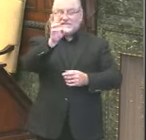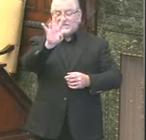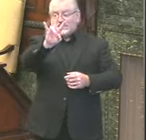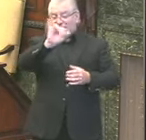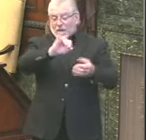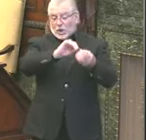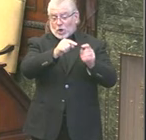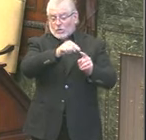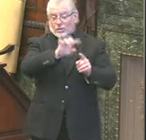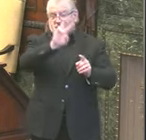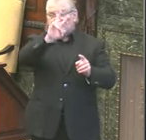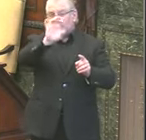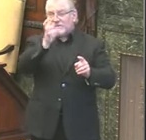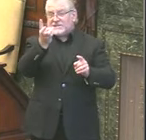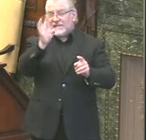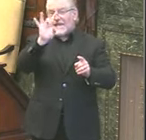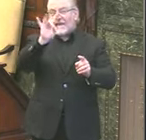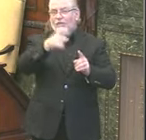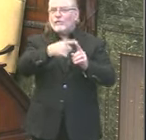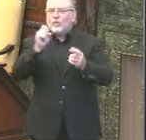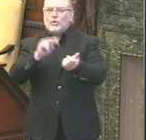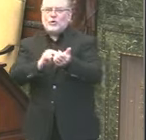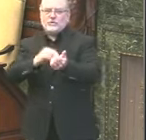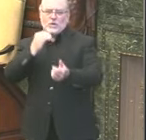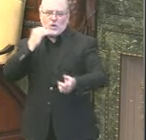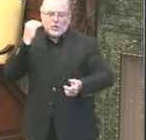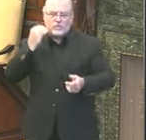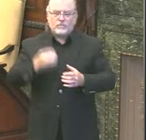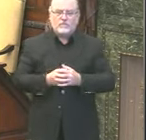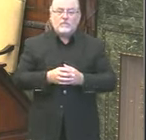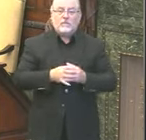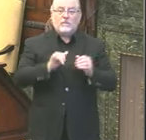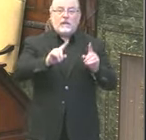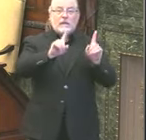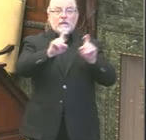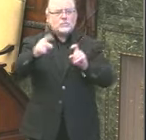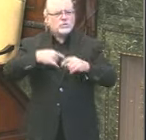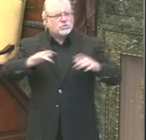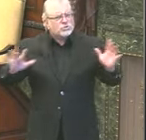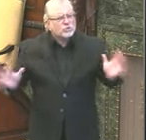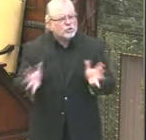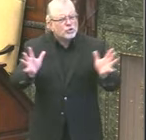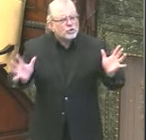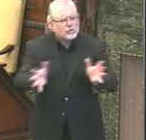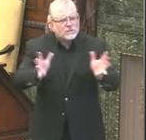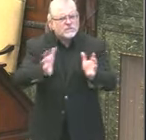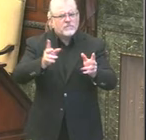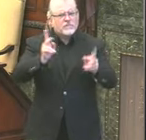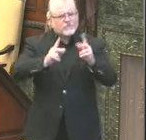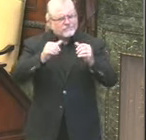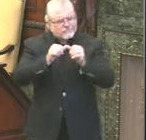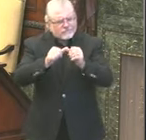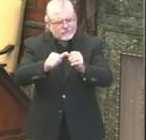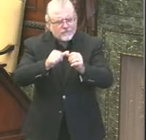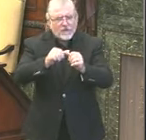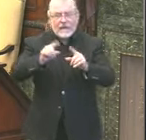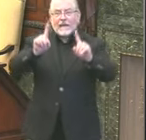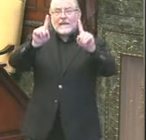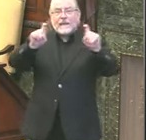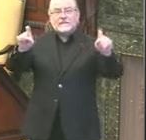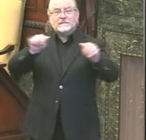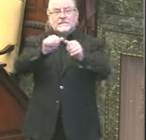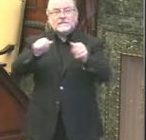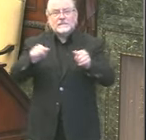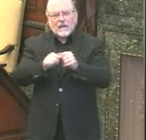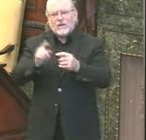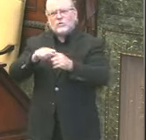Testing is something we are now very strongly encouraging, and the number of testing sites across the city is increased, and so testing has never been more available.